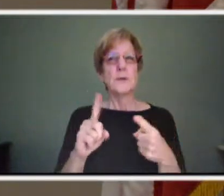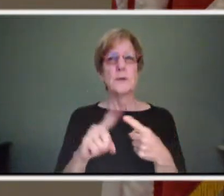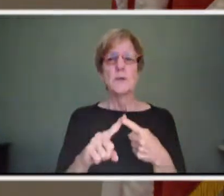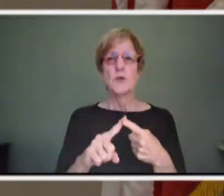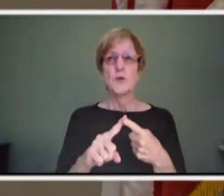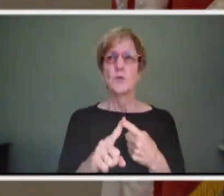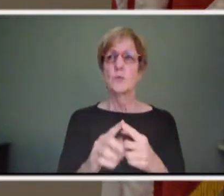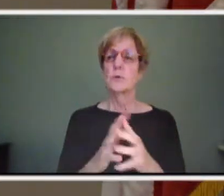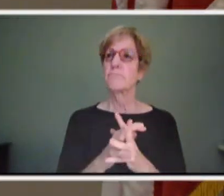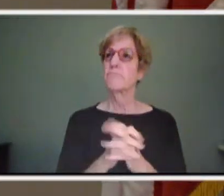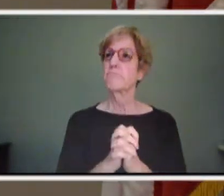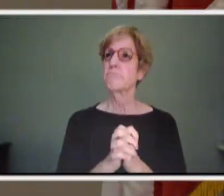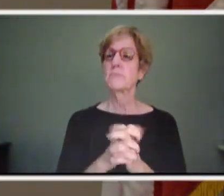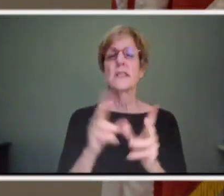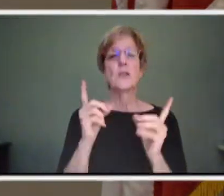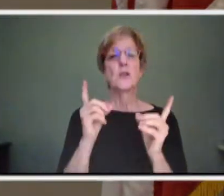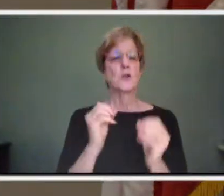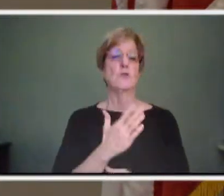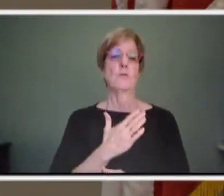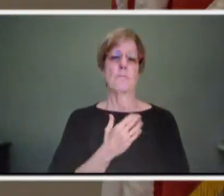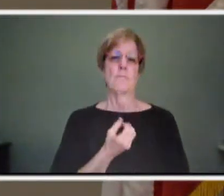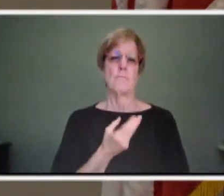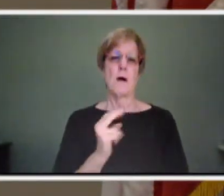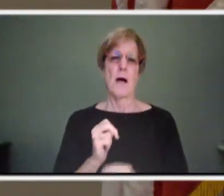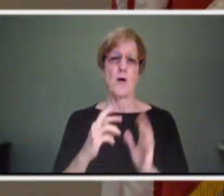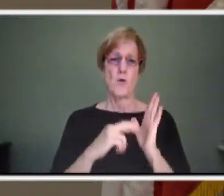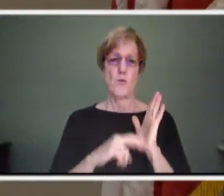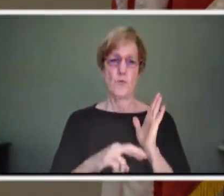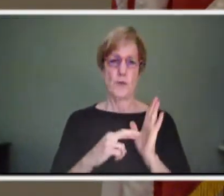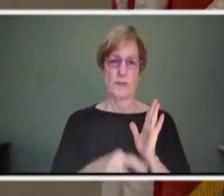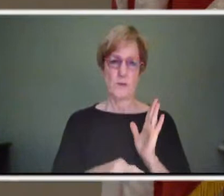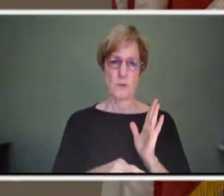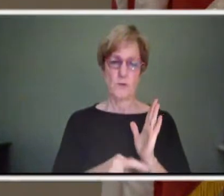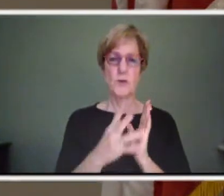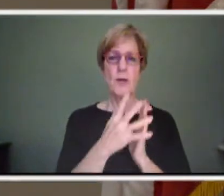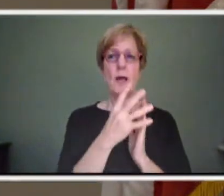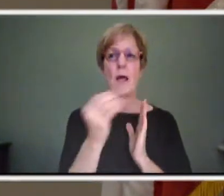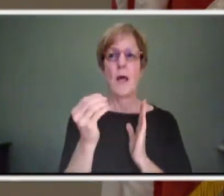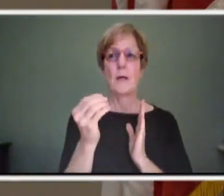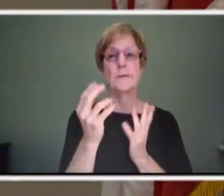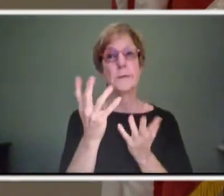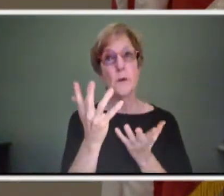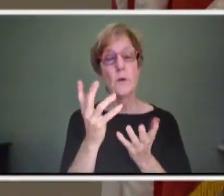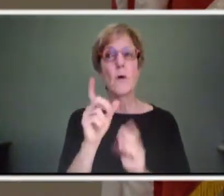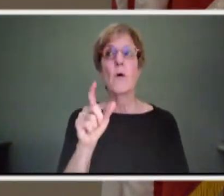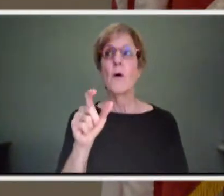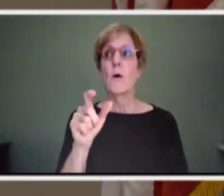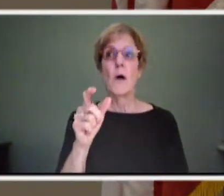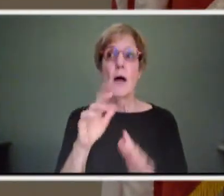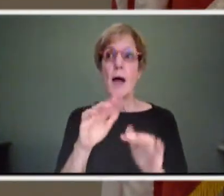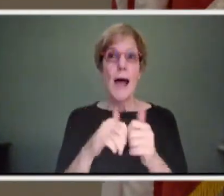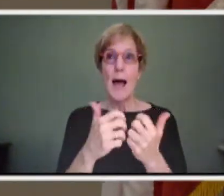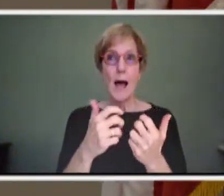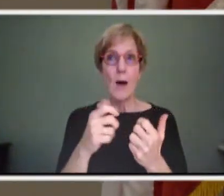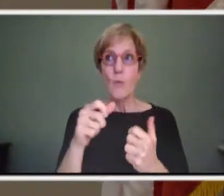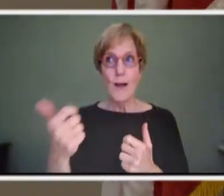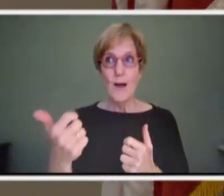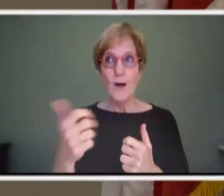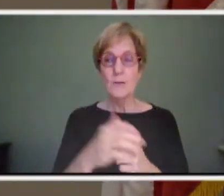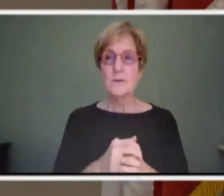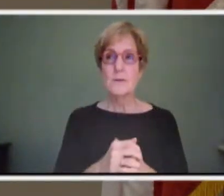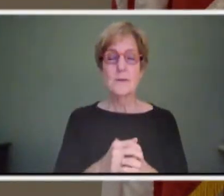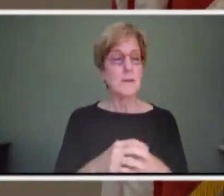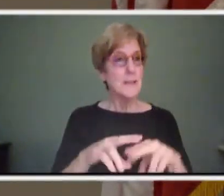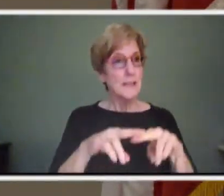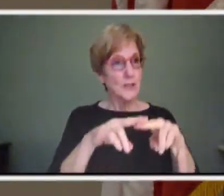do my own research, if you will. And so the only other measure we have at this point is to depend on what